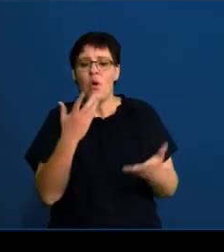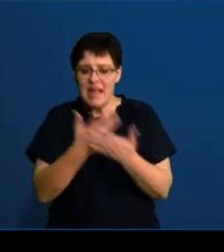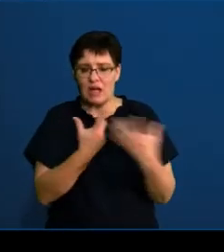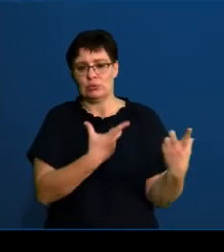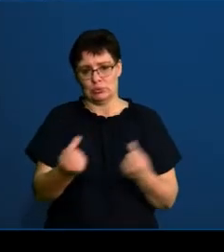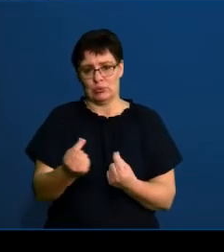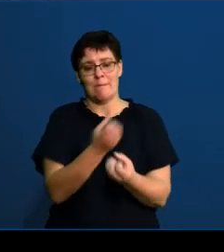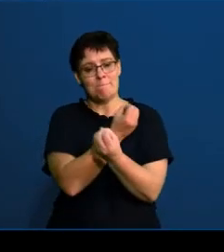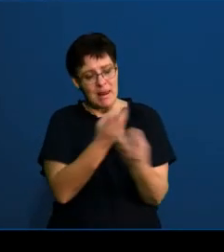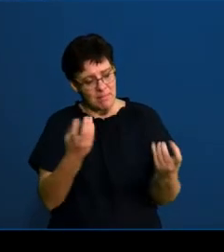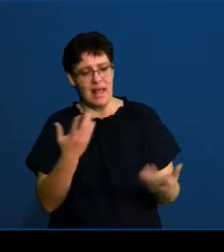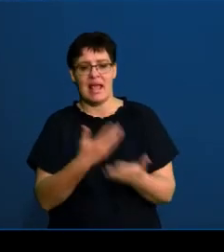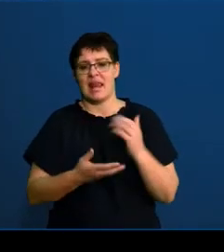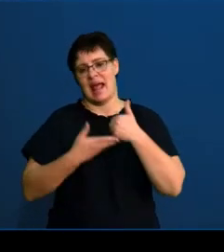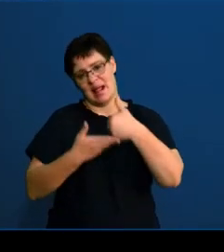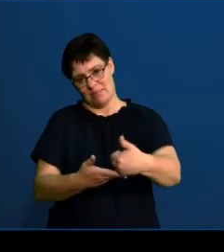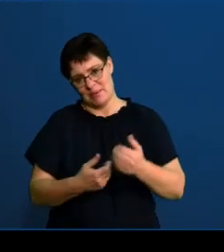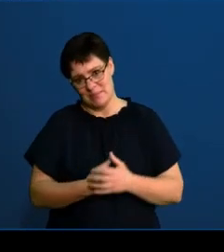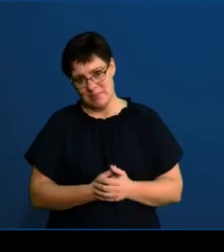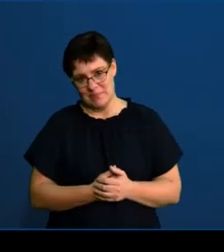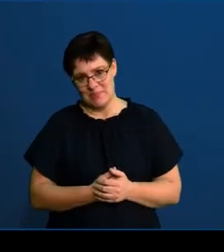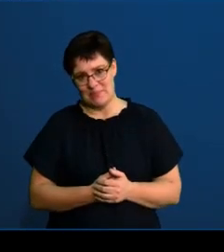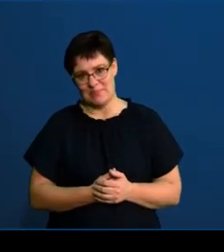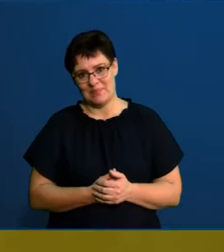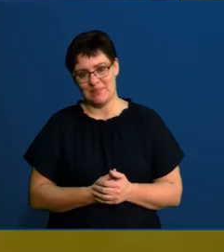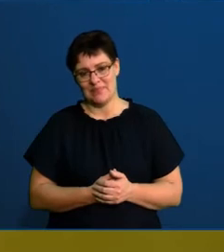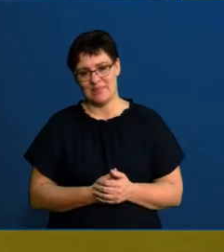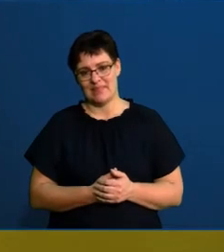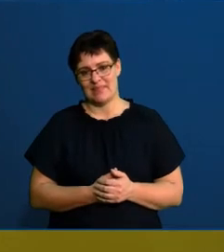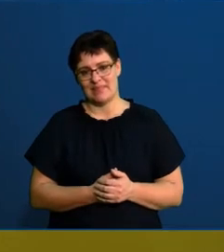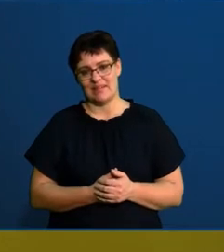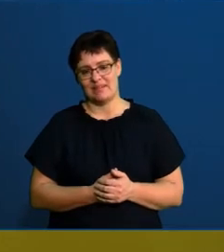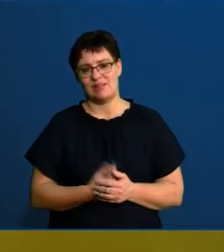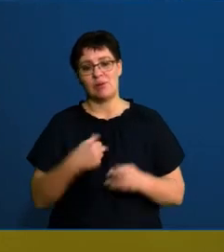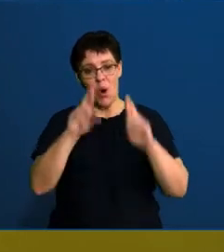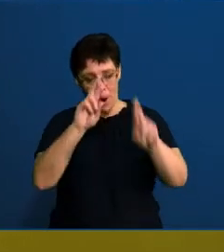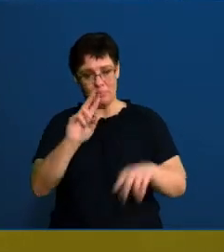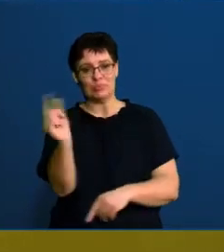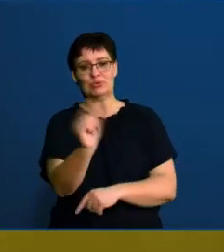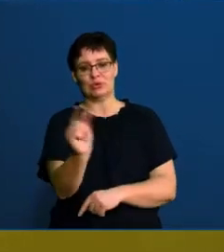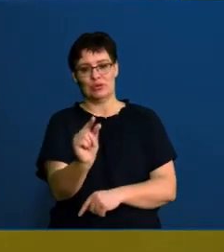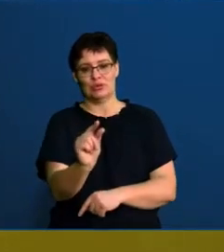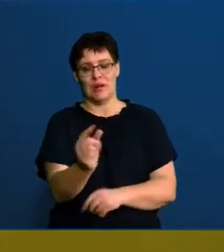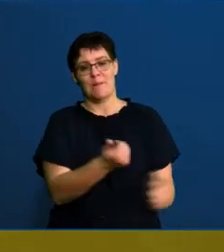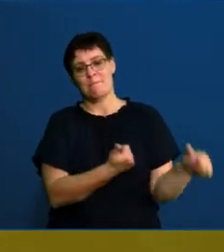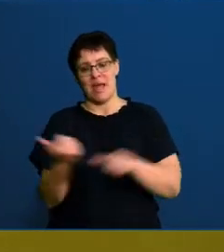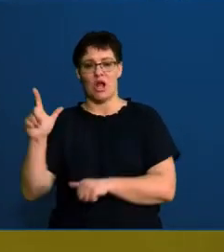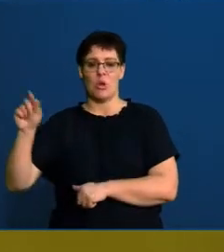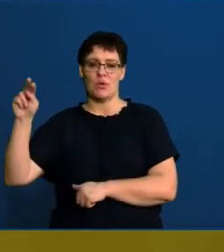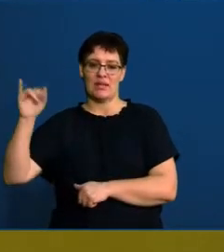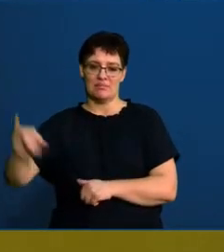plenty people that you can find to talk to. And I hope to see you again soon. I'm going to send you back to